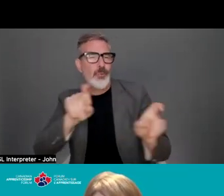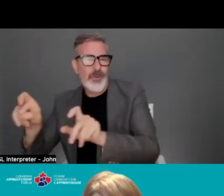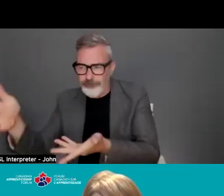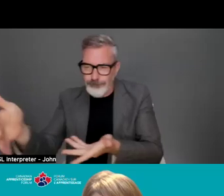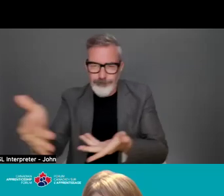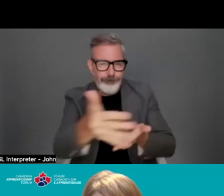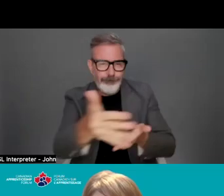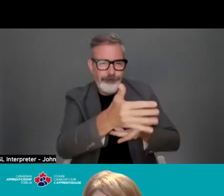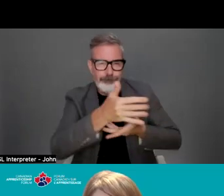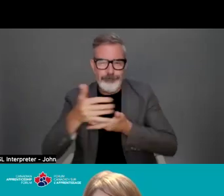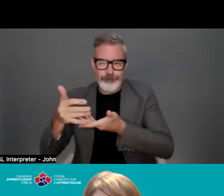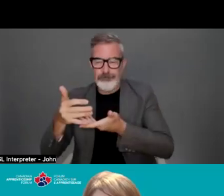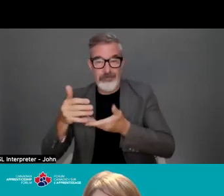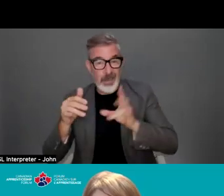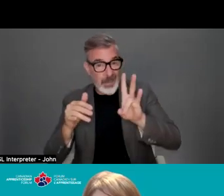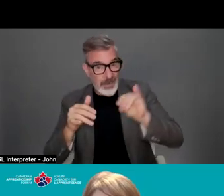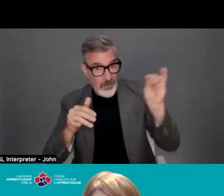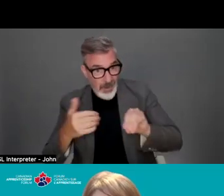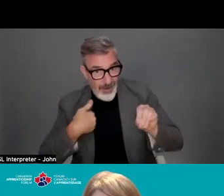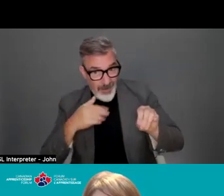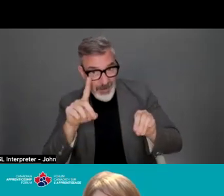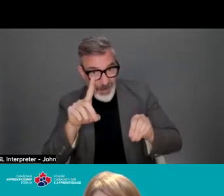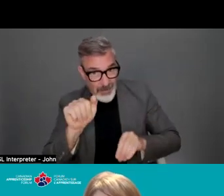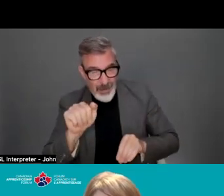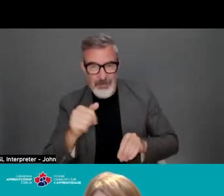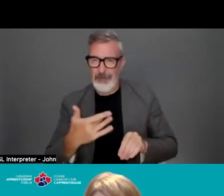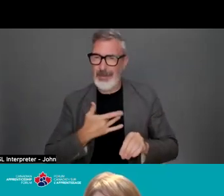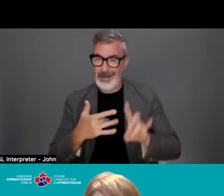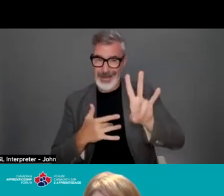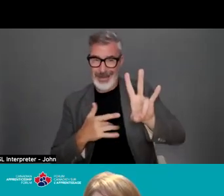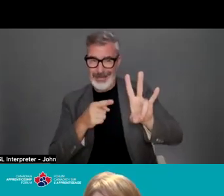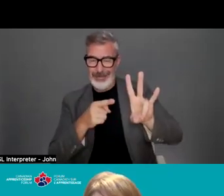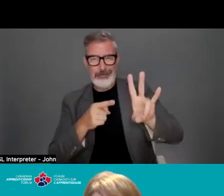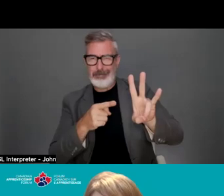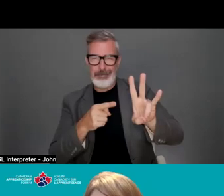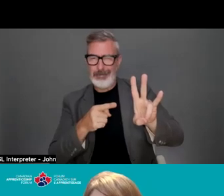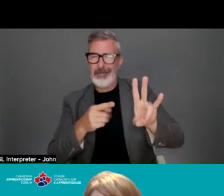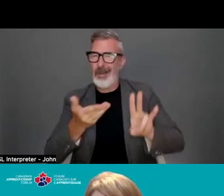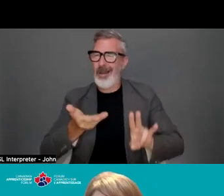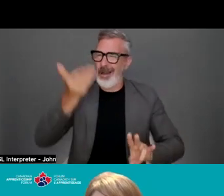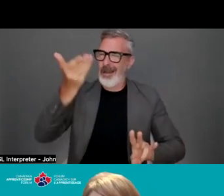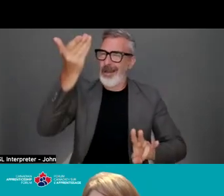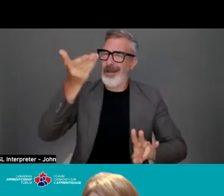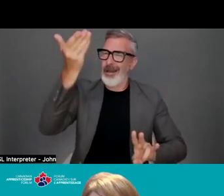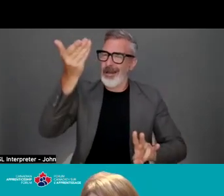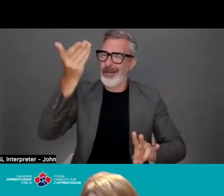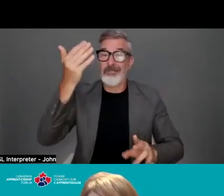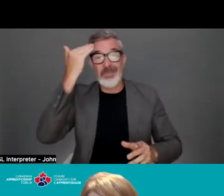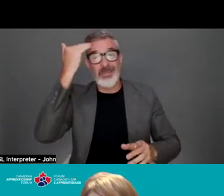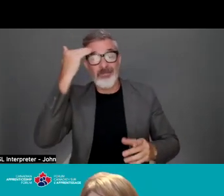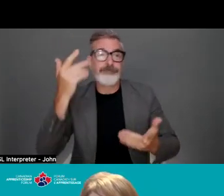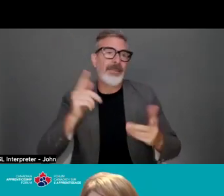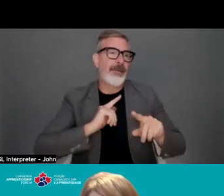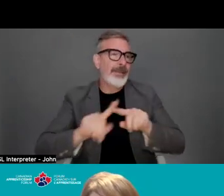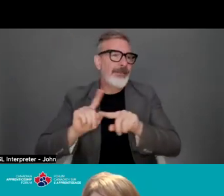under-reporting from what we know about apprentices, especially with mental health or learning challenges, which is